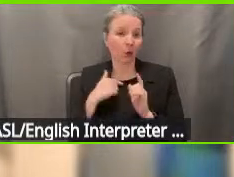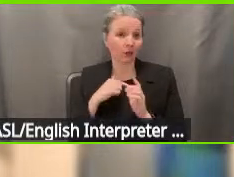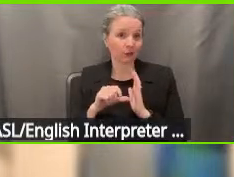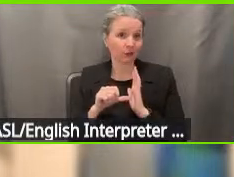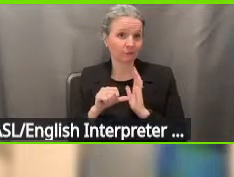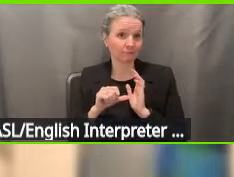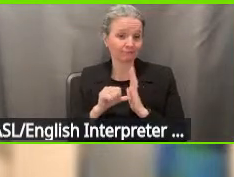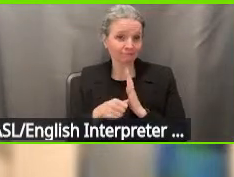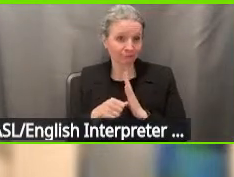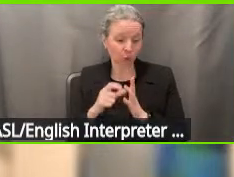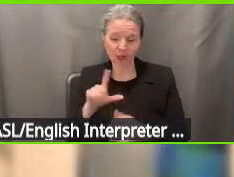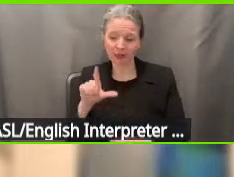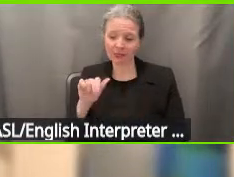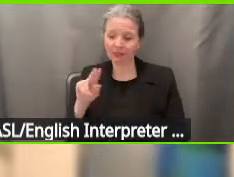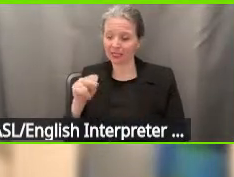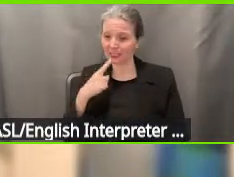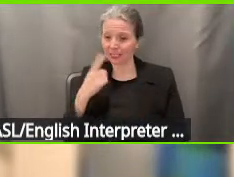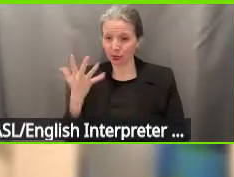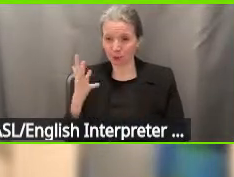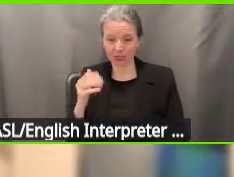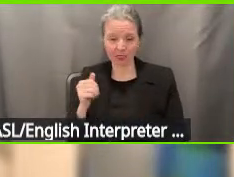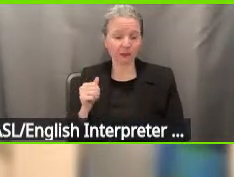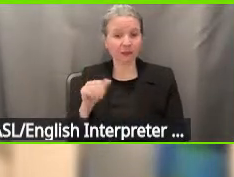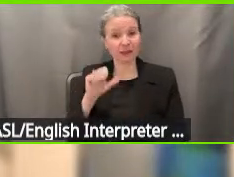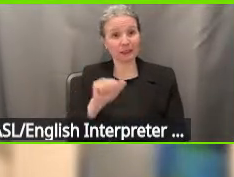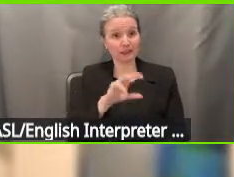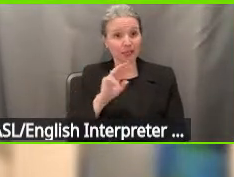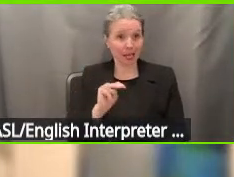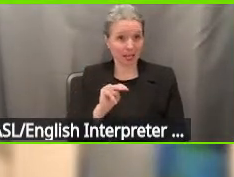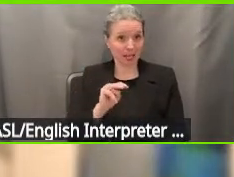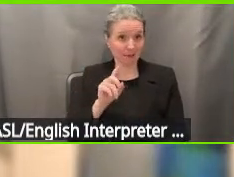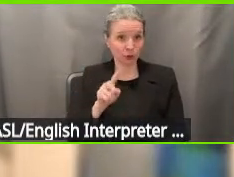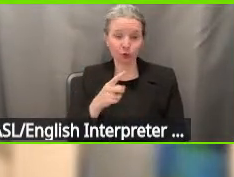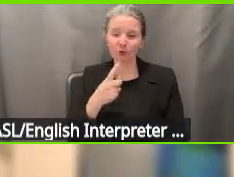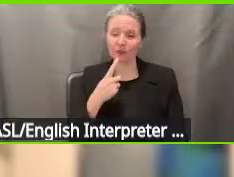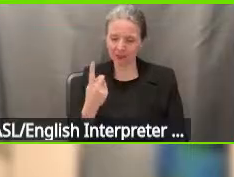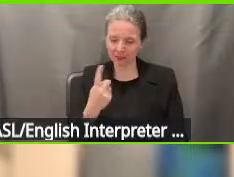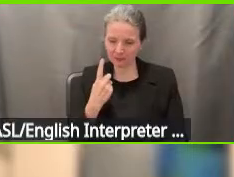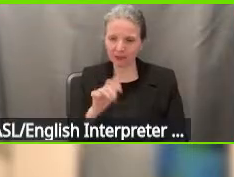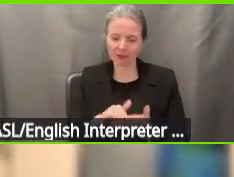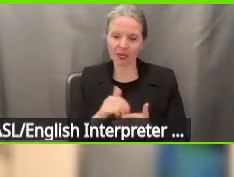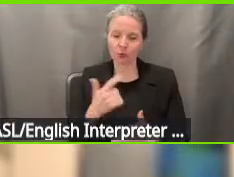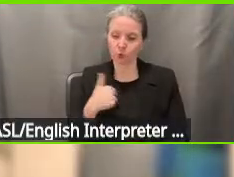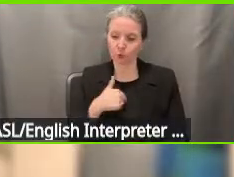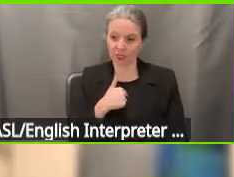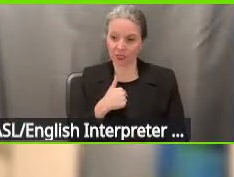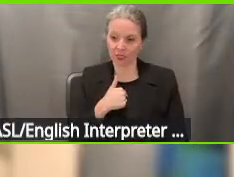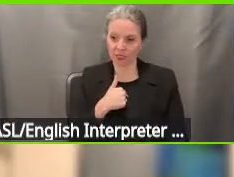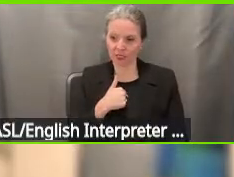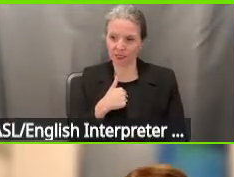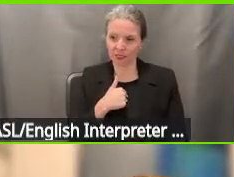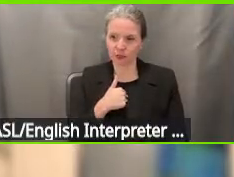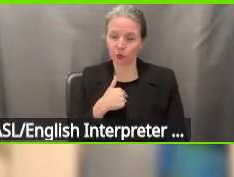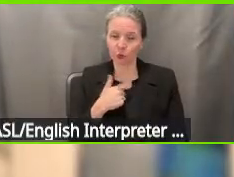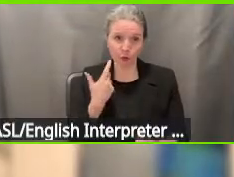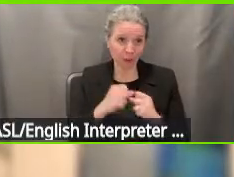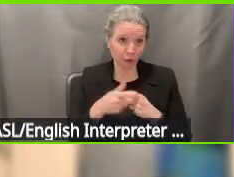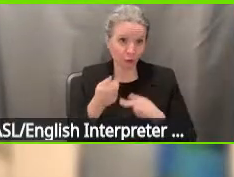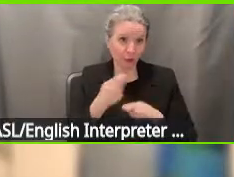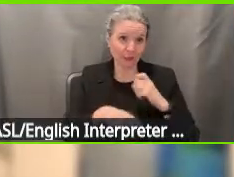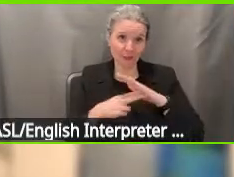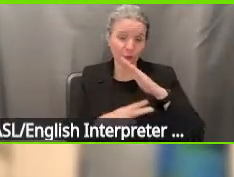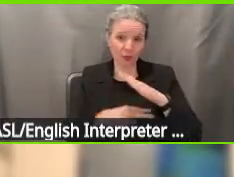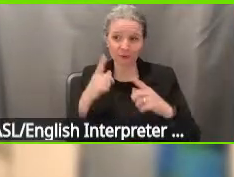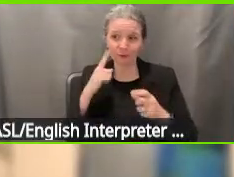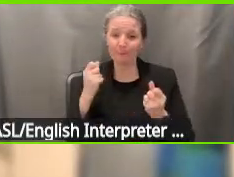bit of what Lynn already said. Sam, you've said something that we those of us who've been trying to replace this bridge